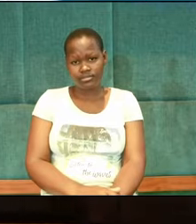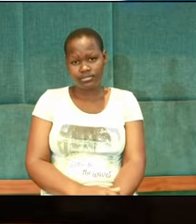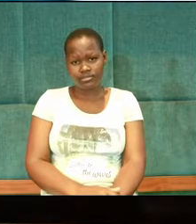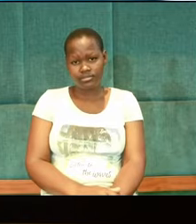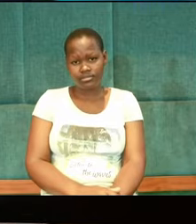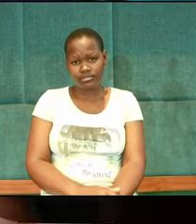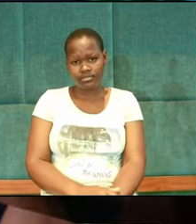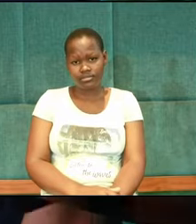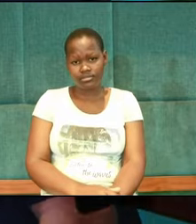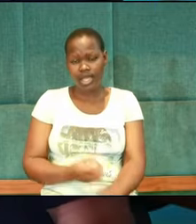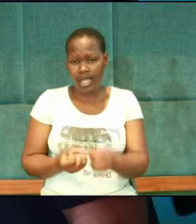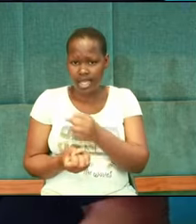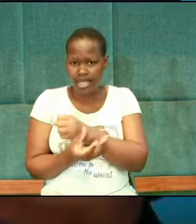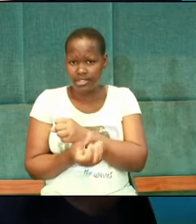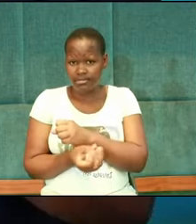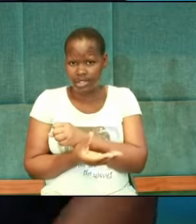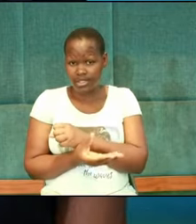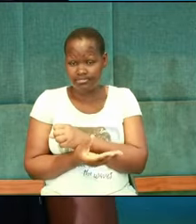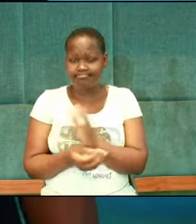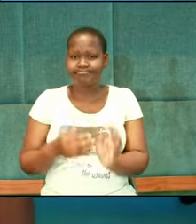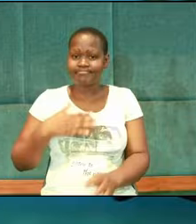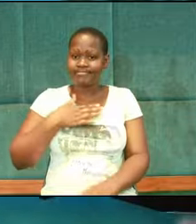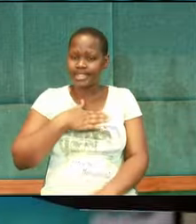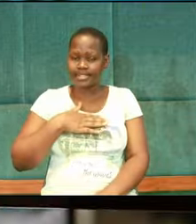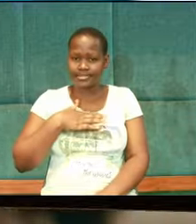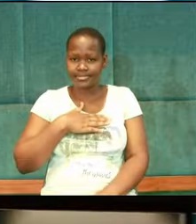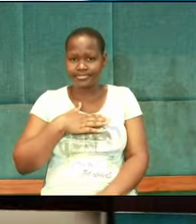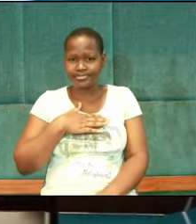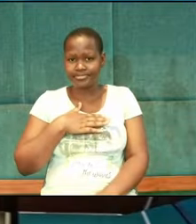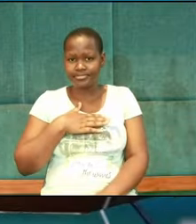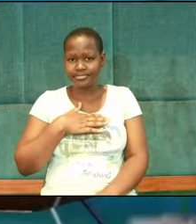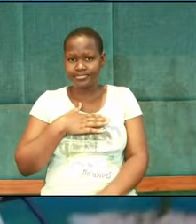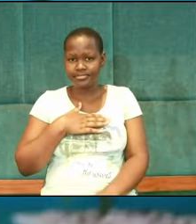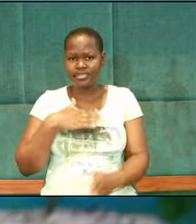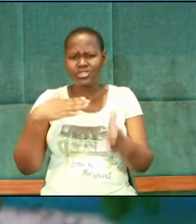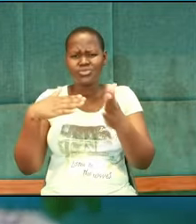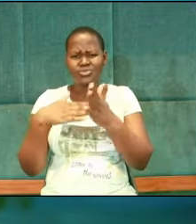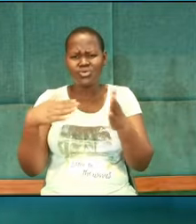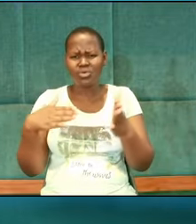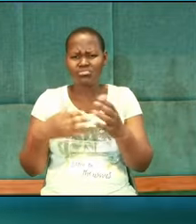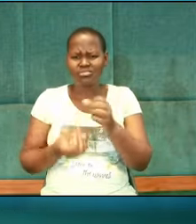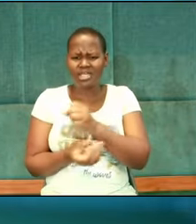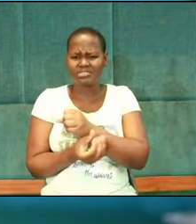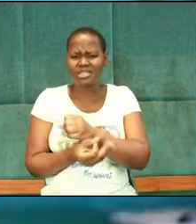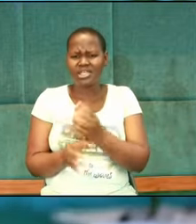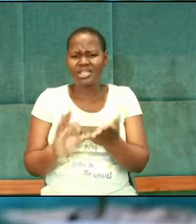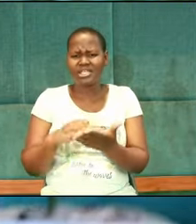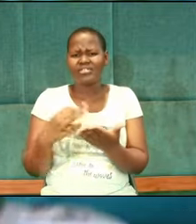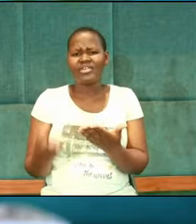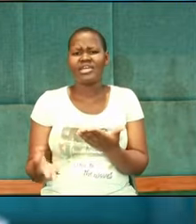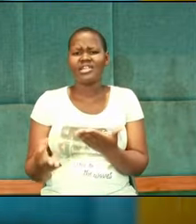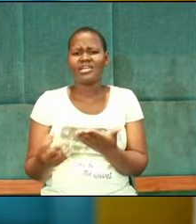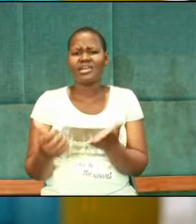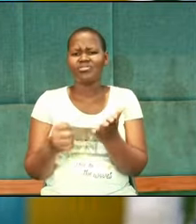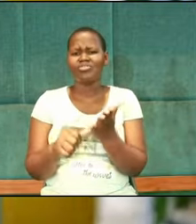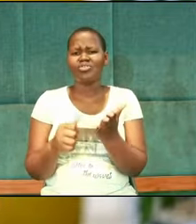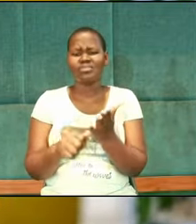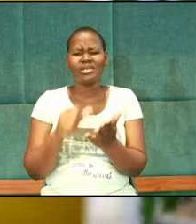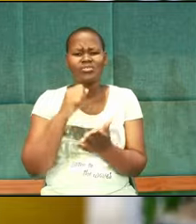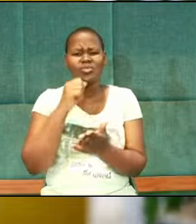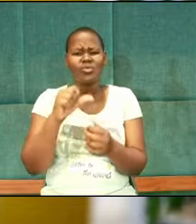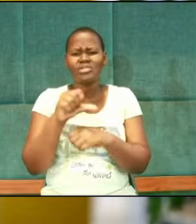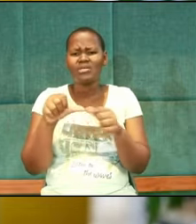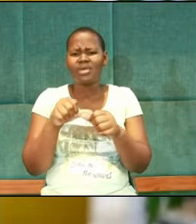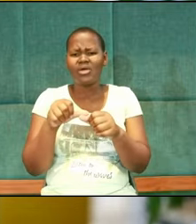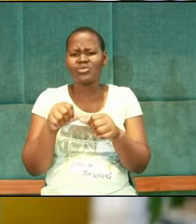Stop explaining the failure. Please. Please. Stop explaining the failure. The problem is not explaining